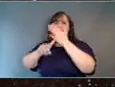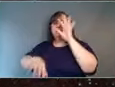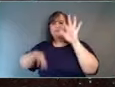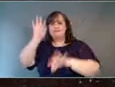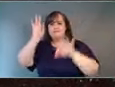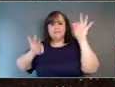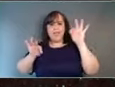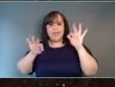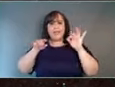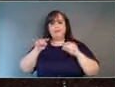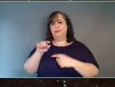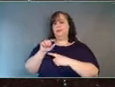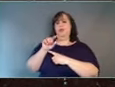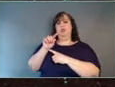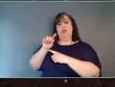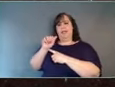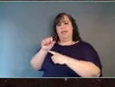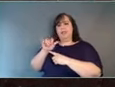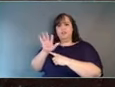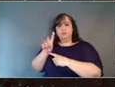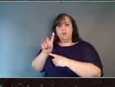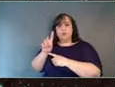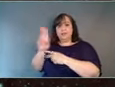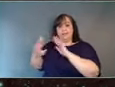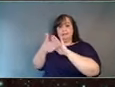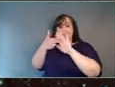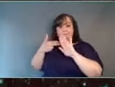Surveyor. It's currently underway.